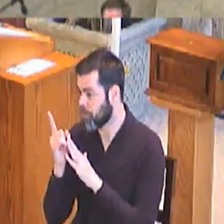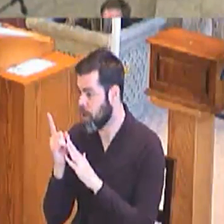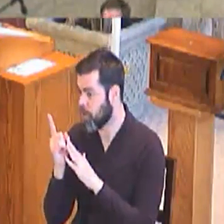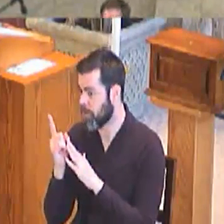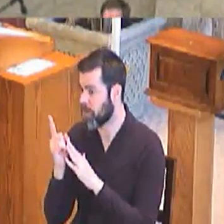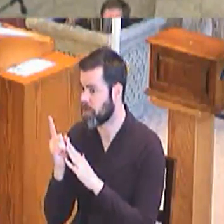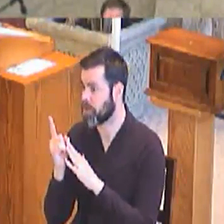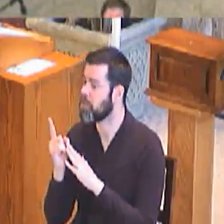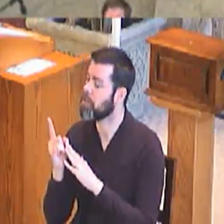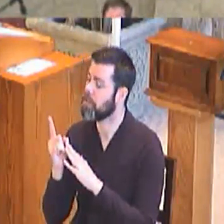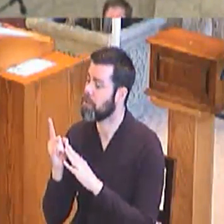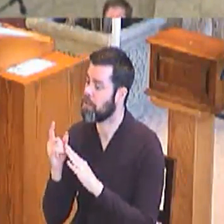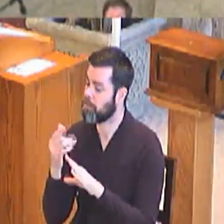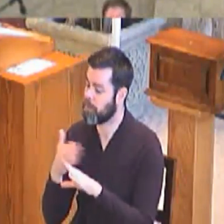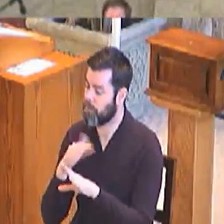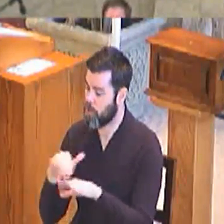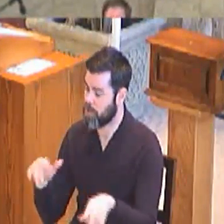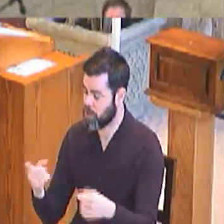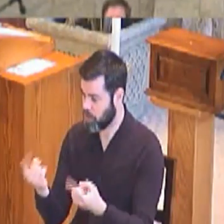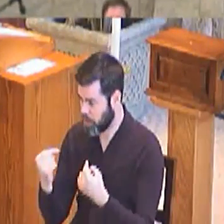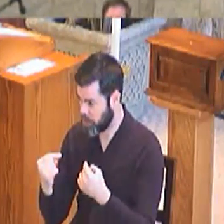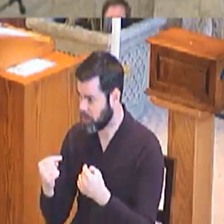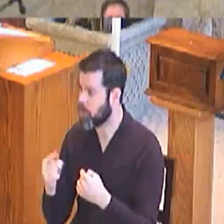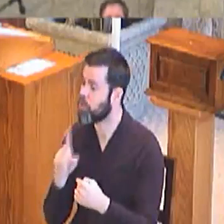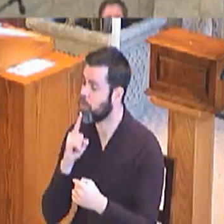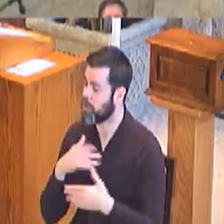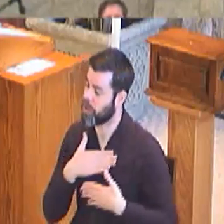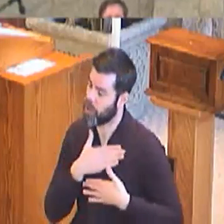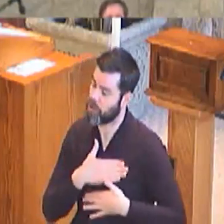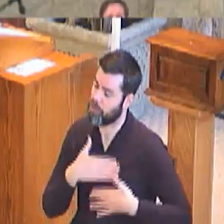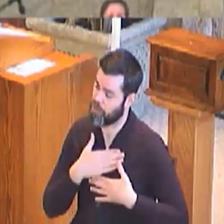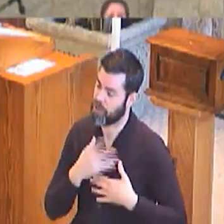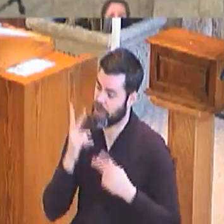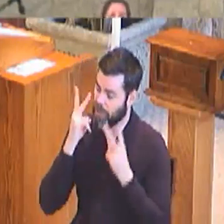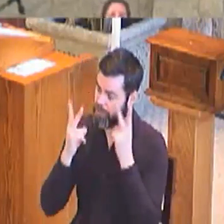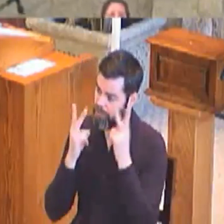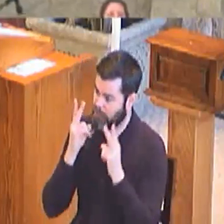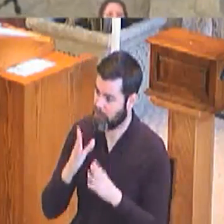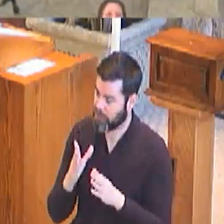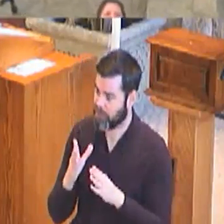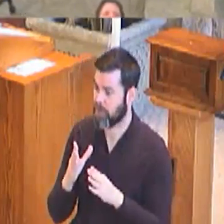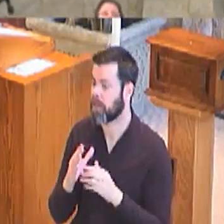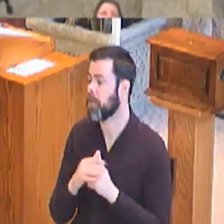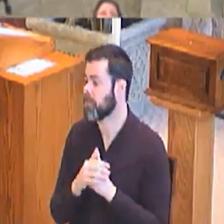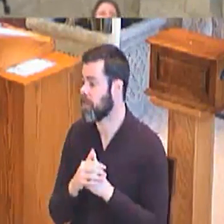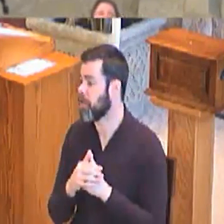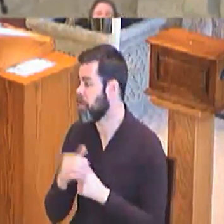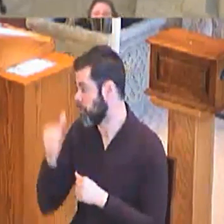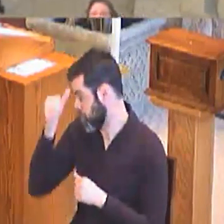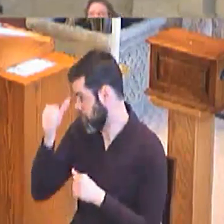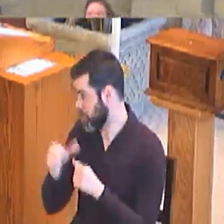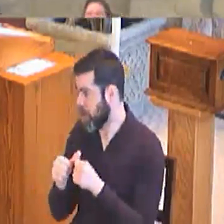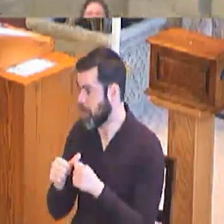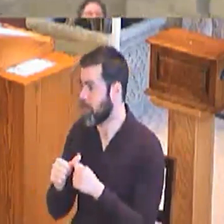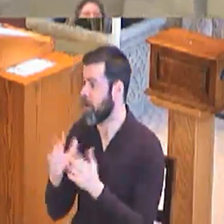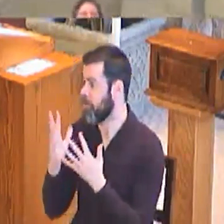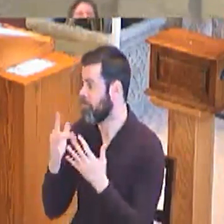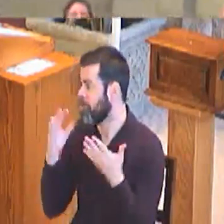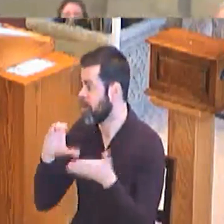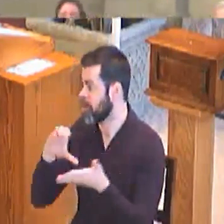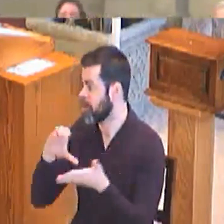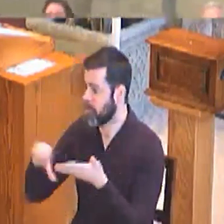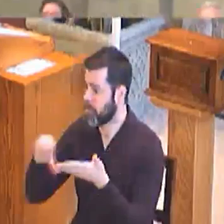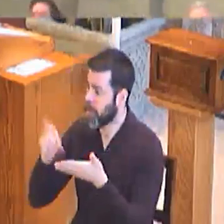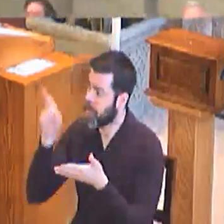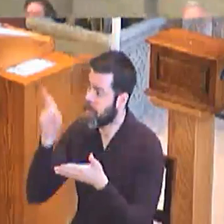in. And I truly want to appreciate our guests and our friends today, reminding you that we have Friendship Cake in Friendship Hall today.